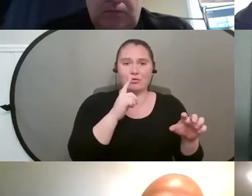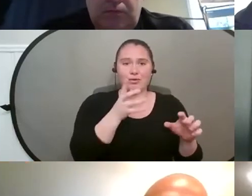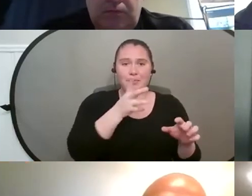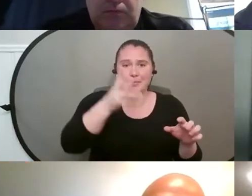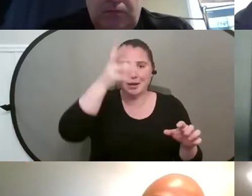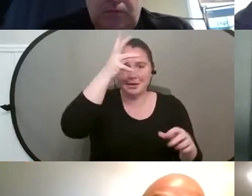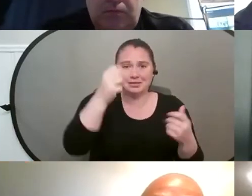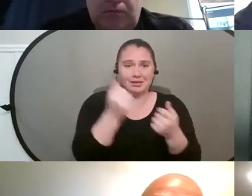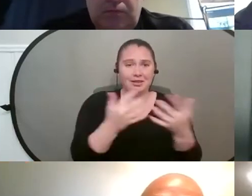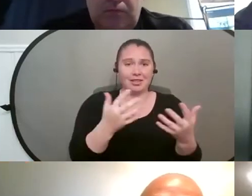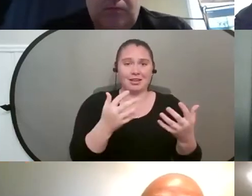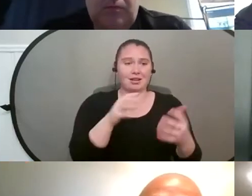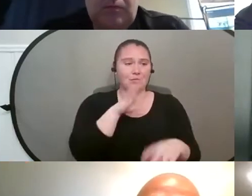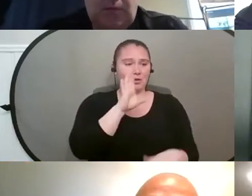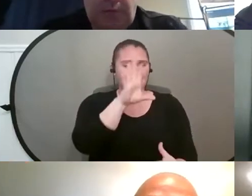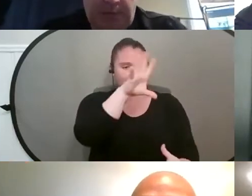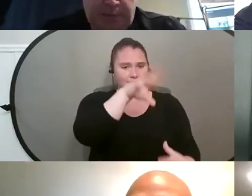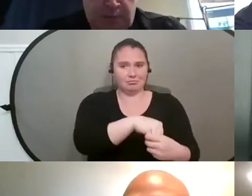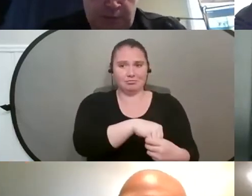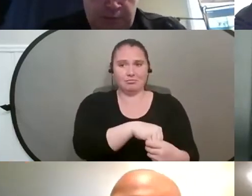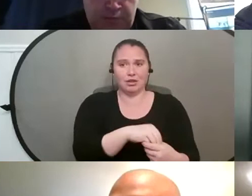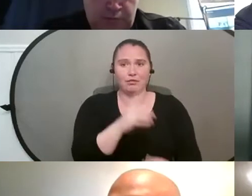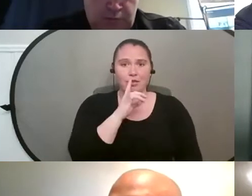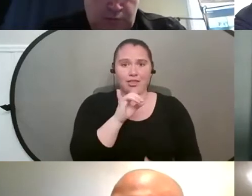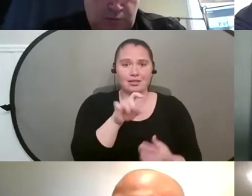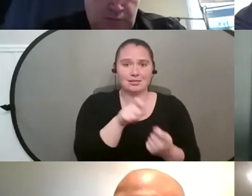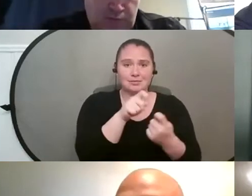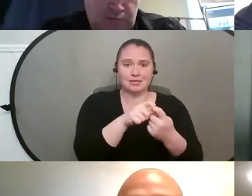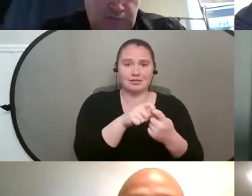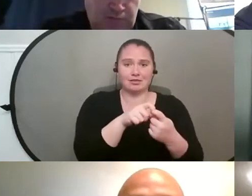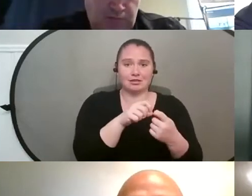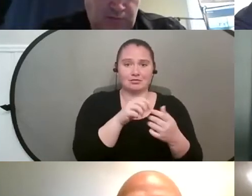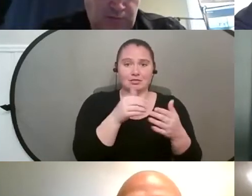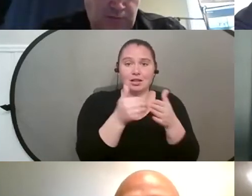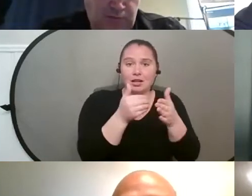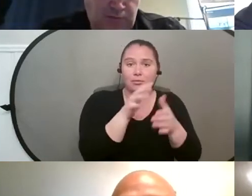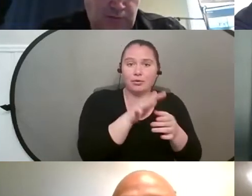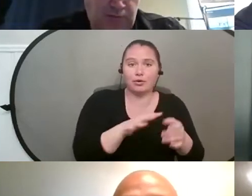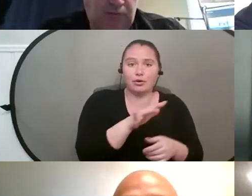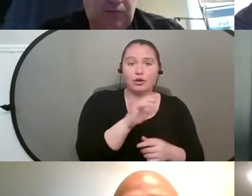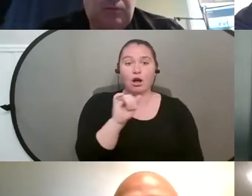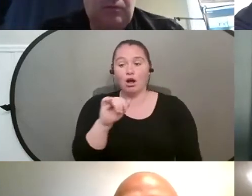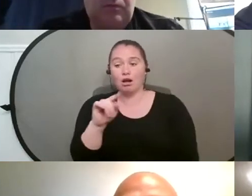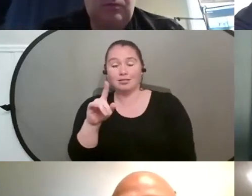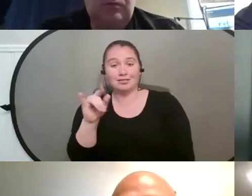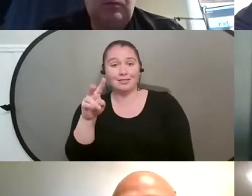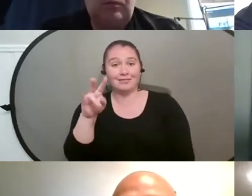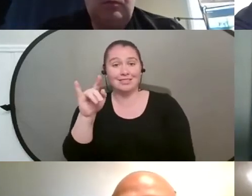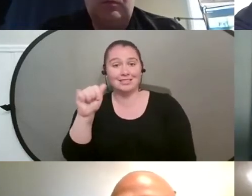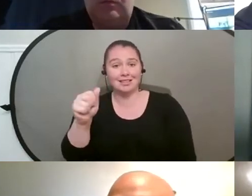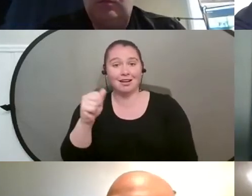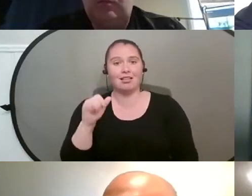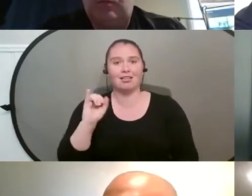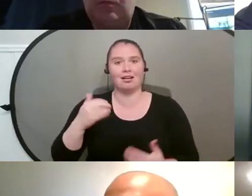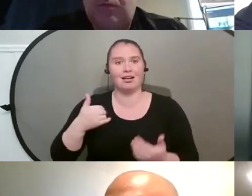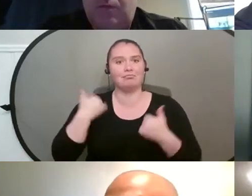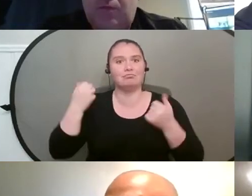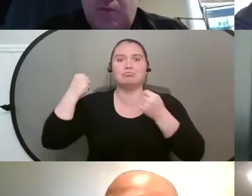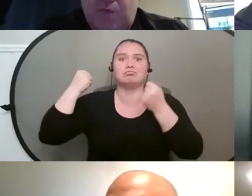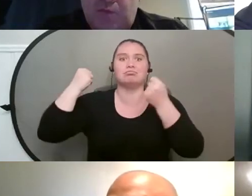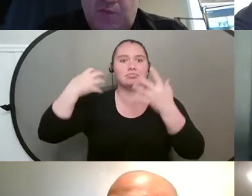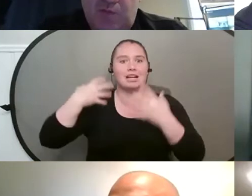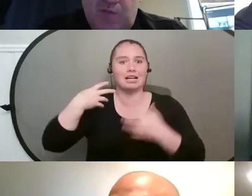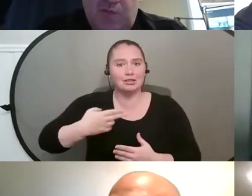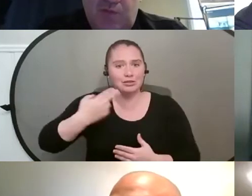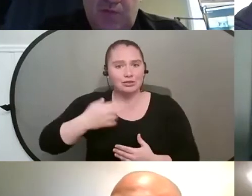what it means to that particular neighborhood. Alta Vista is a historical neighborhood in our city, and to close a